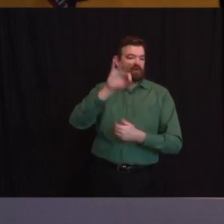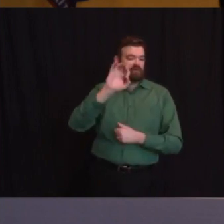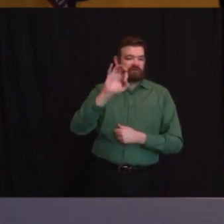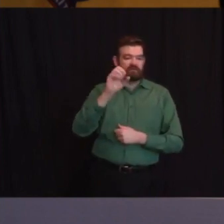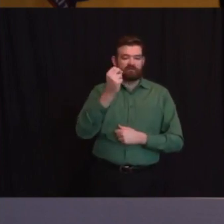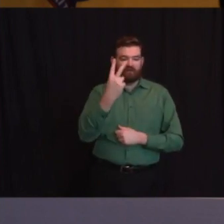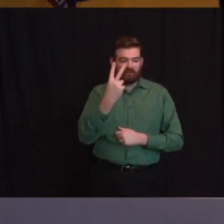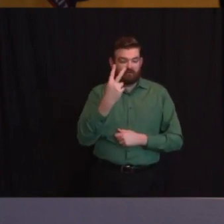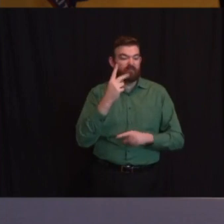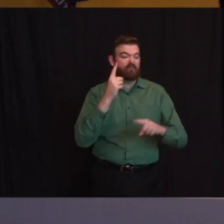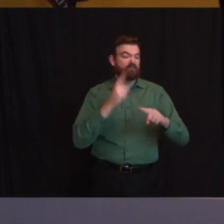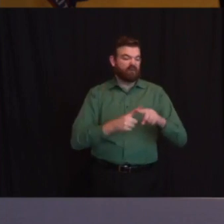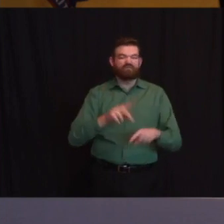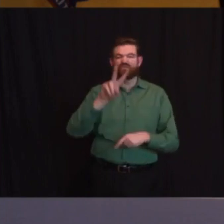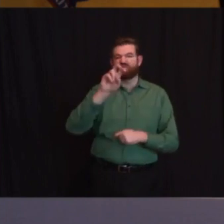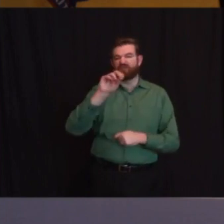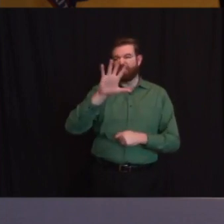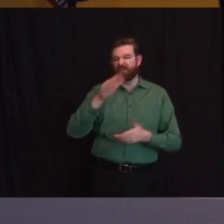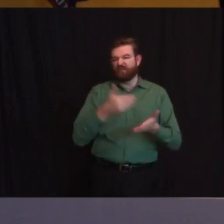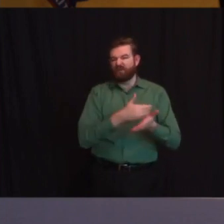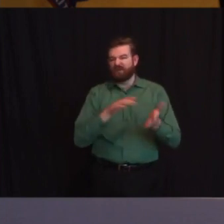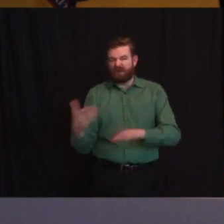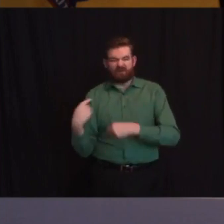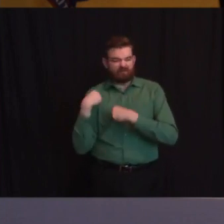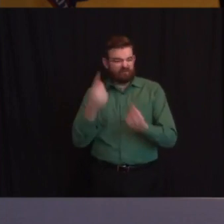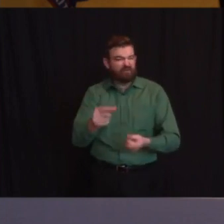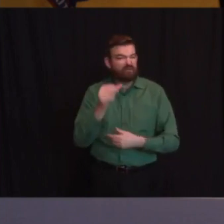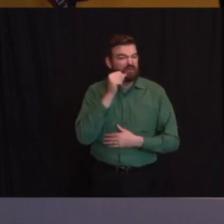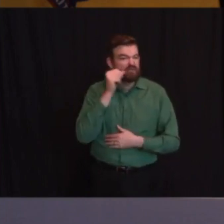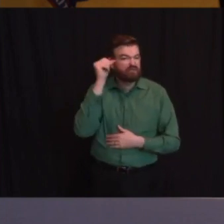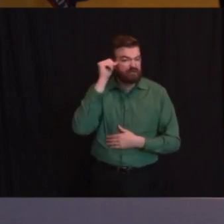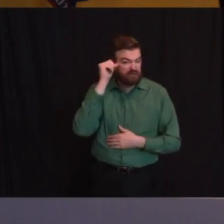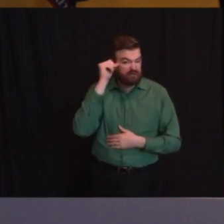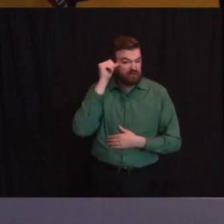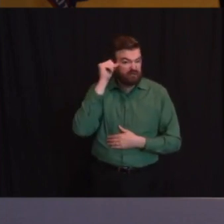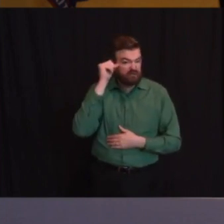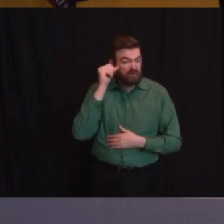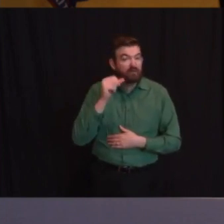by race and ethnicity is as follows: white,